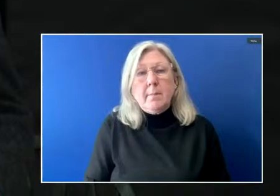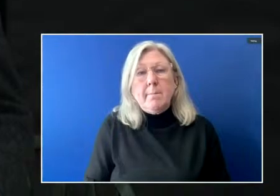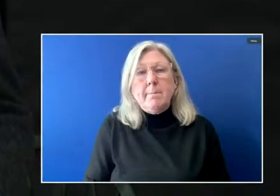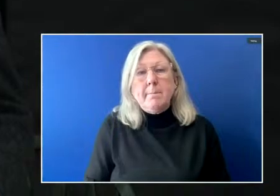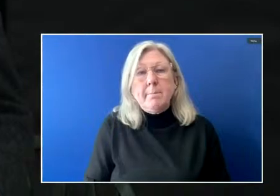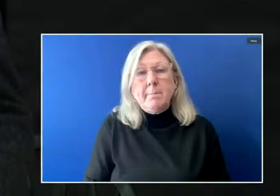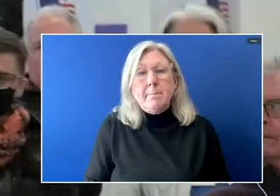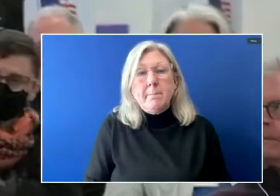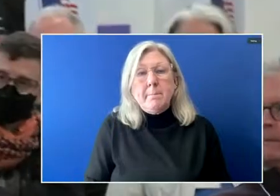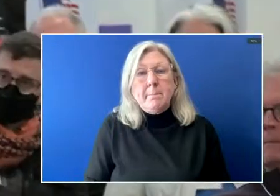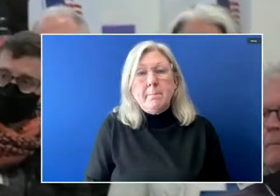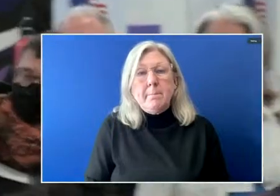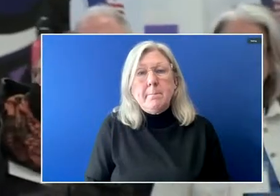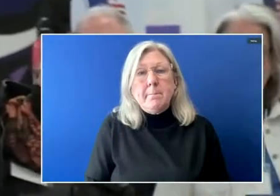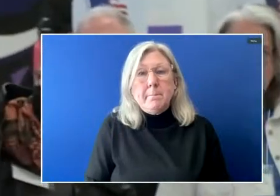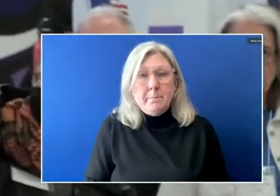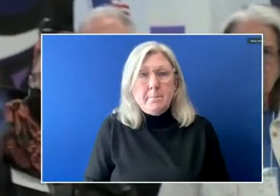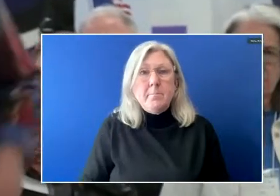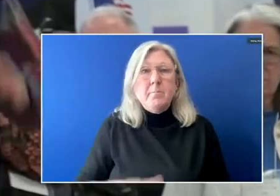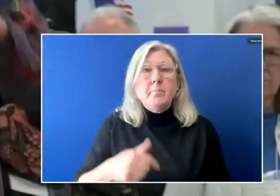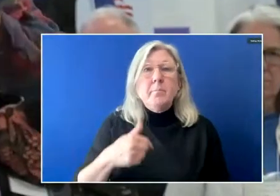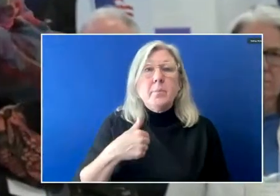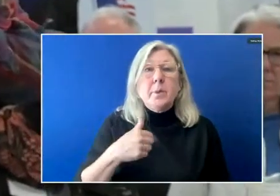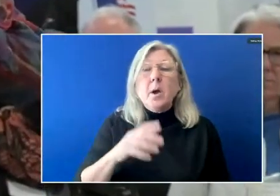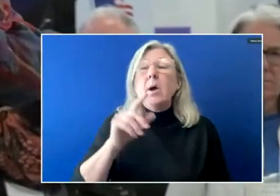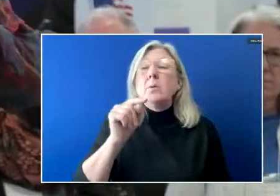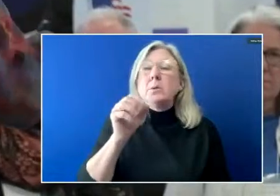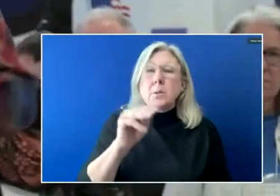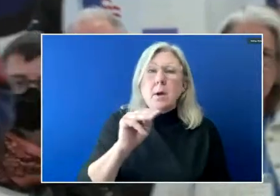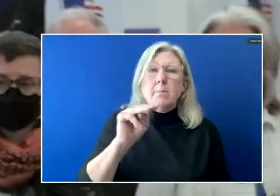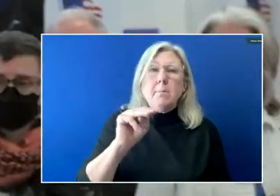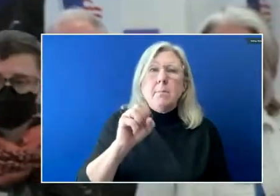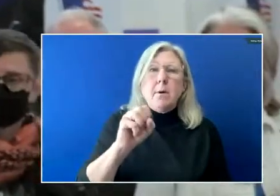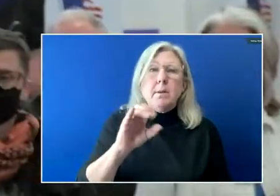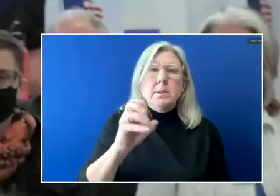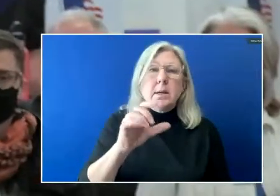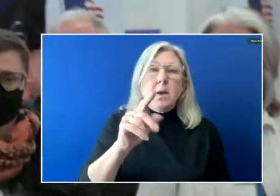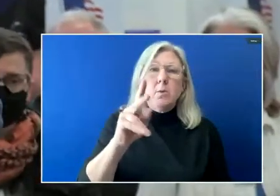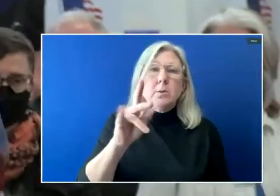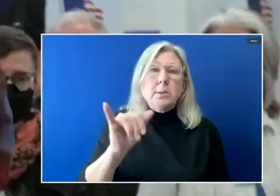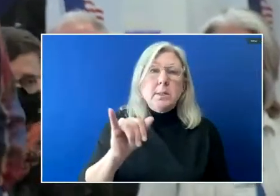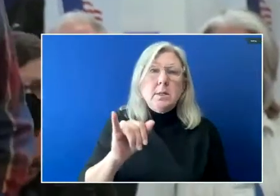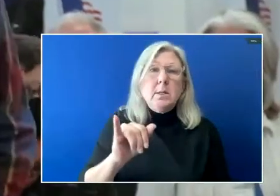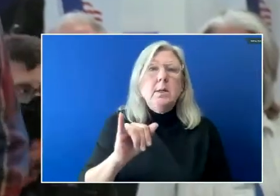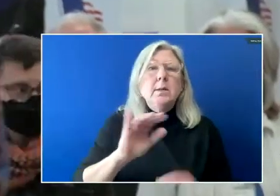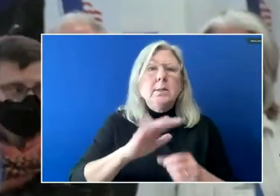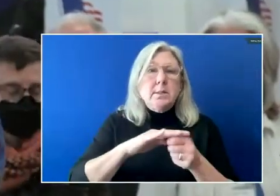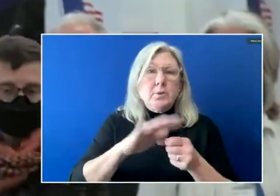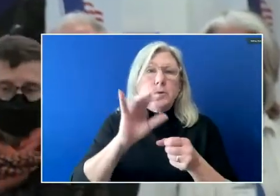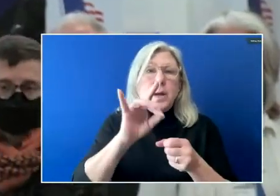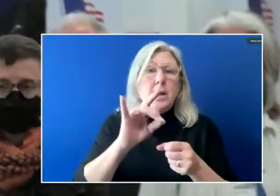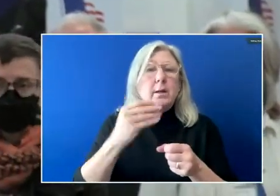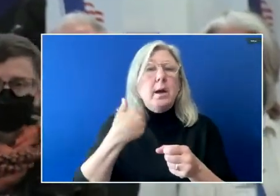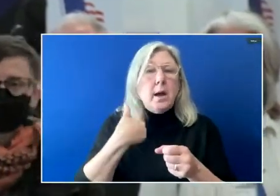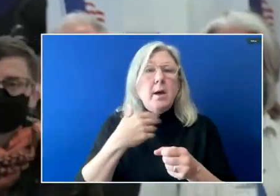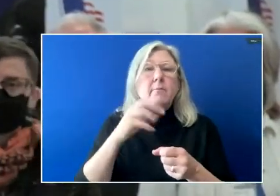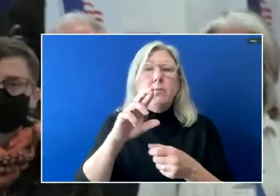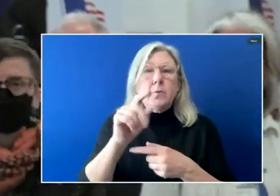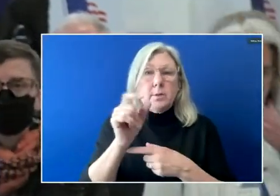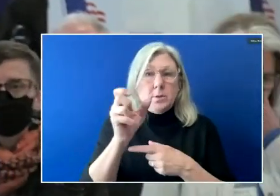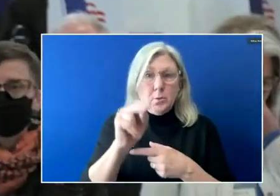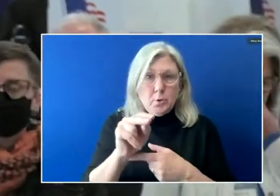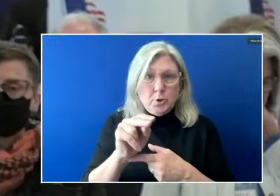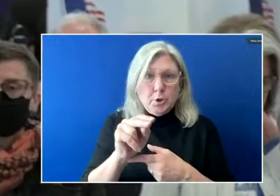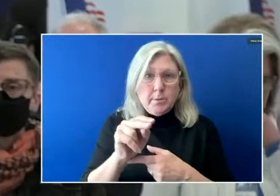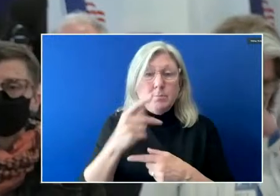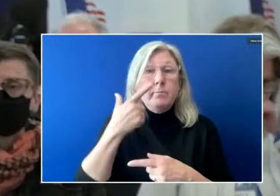mosakowski I have a res oh Tom mosakowski District 8 I have a resolution whereas